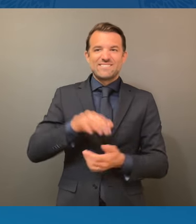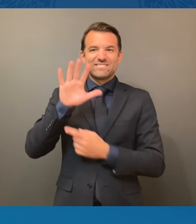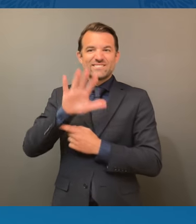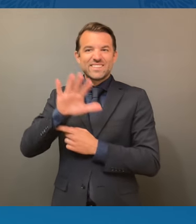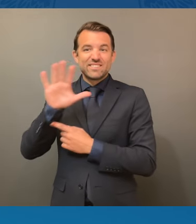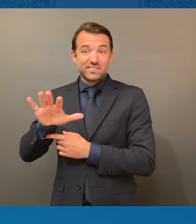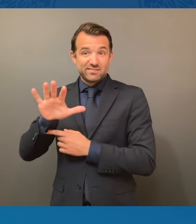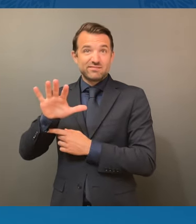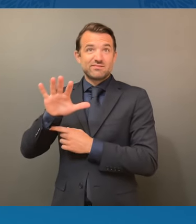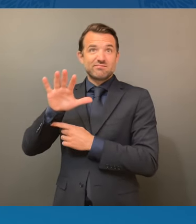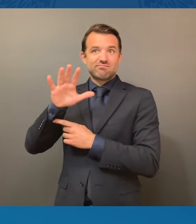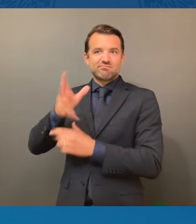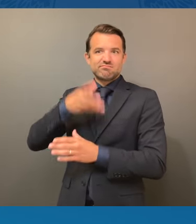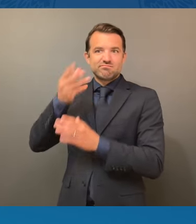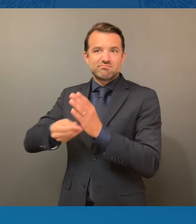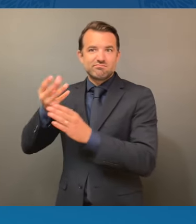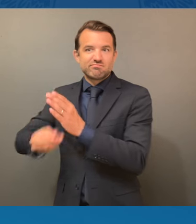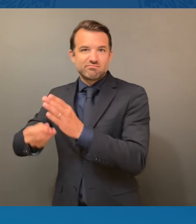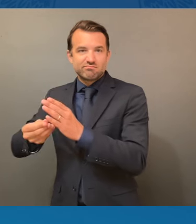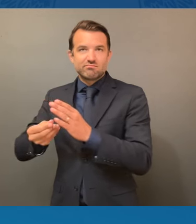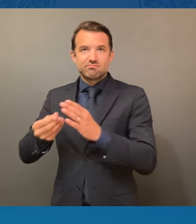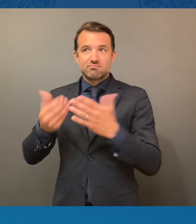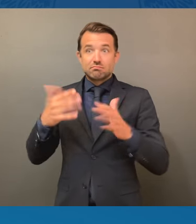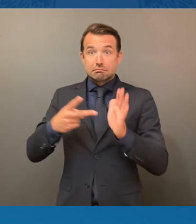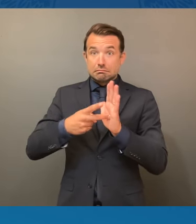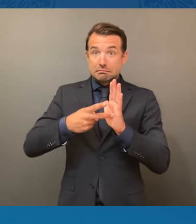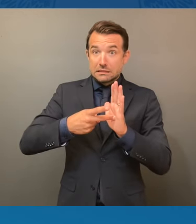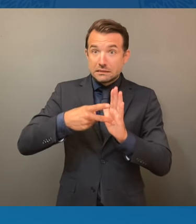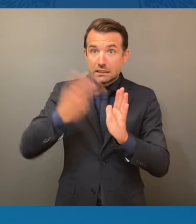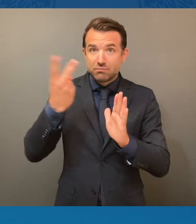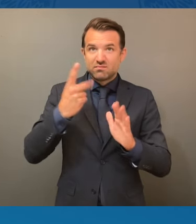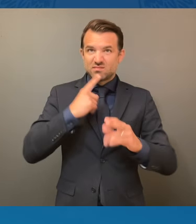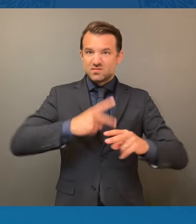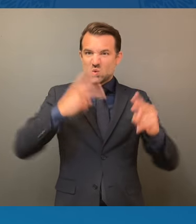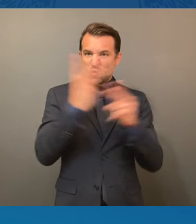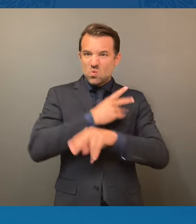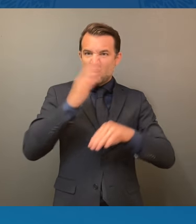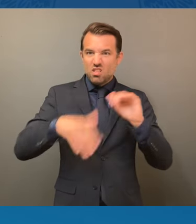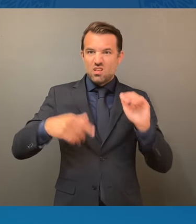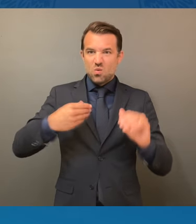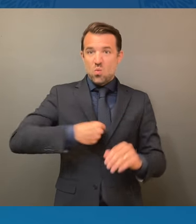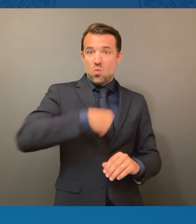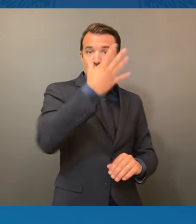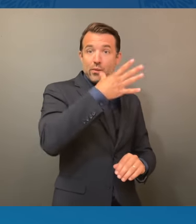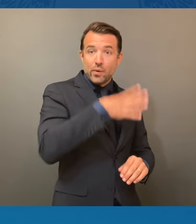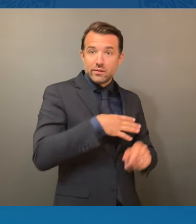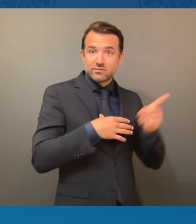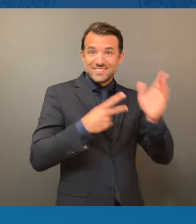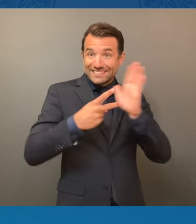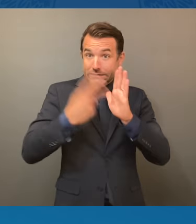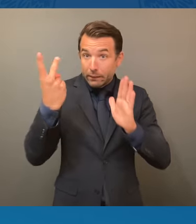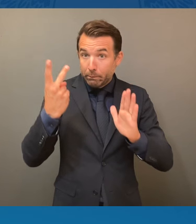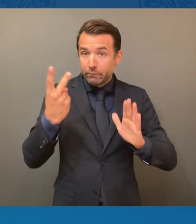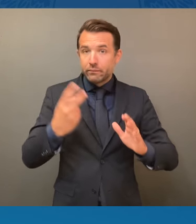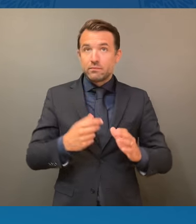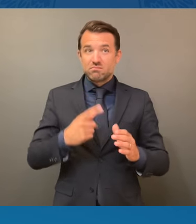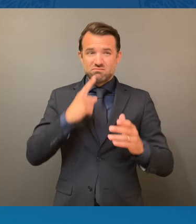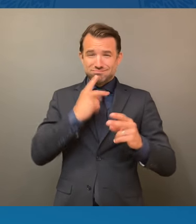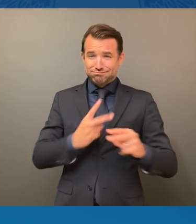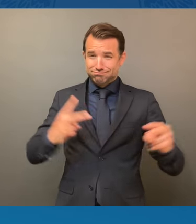times the maternal mortality rate for white women. Black mothers are less likely to